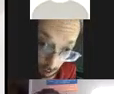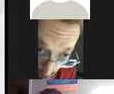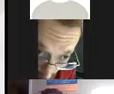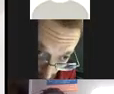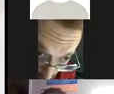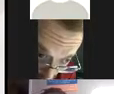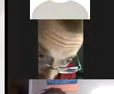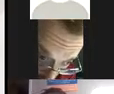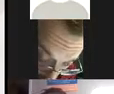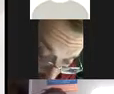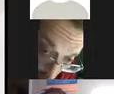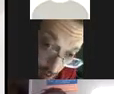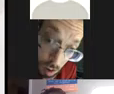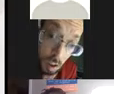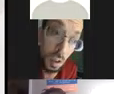that?